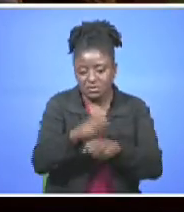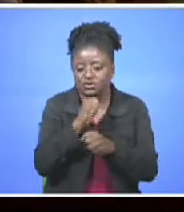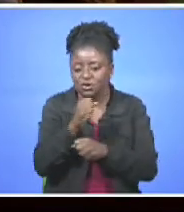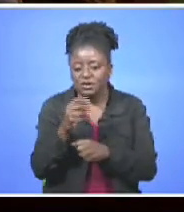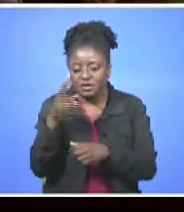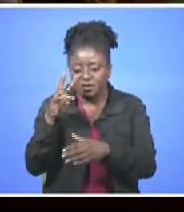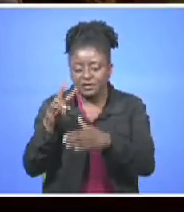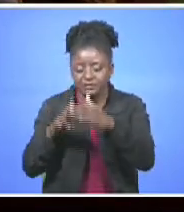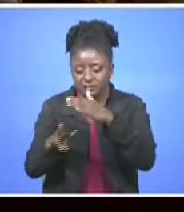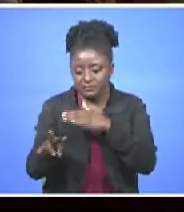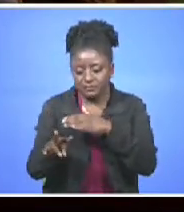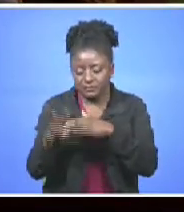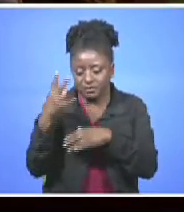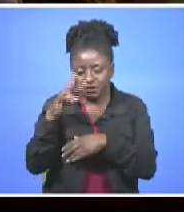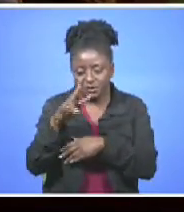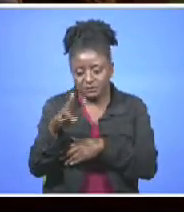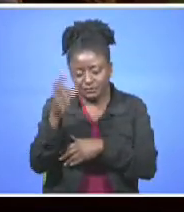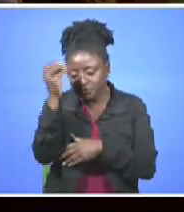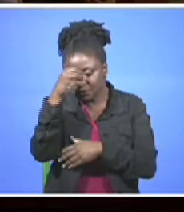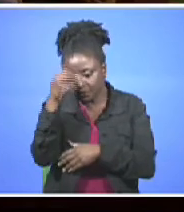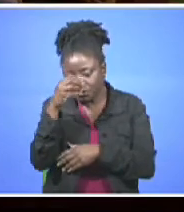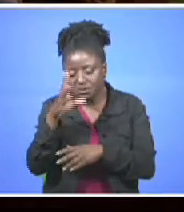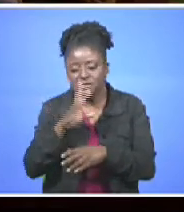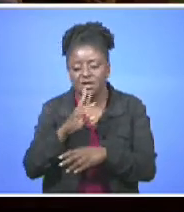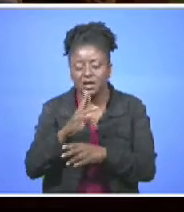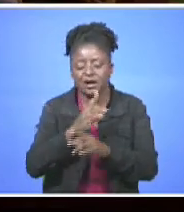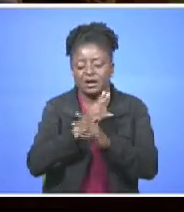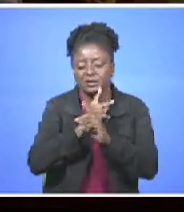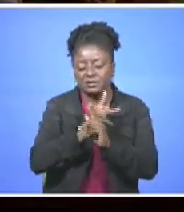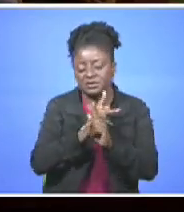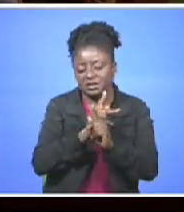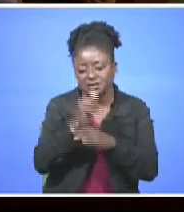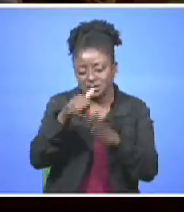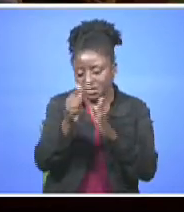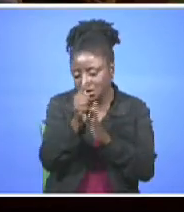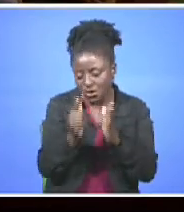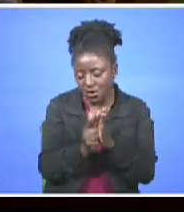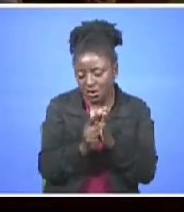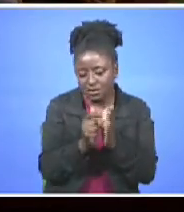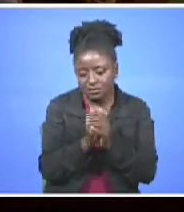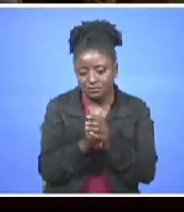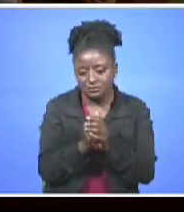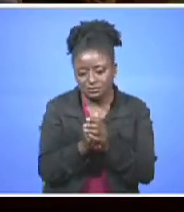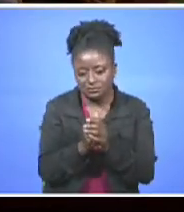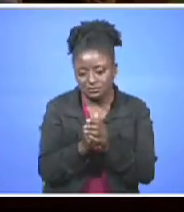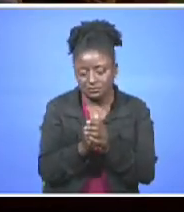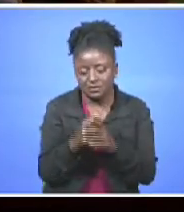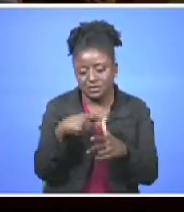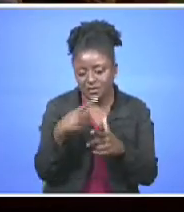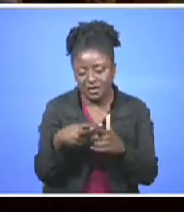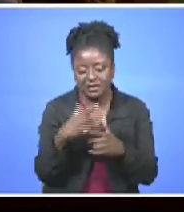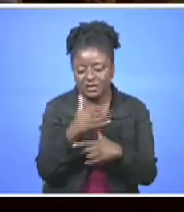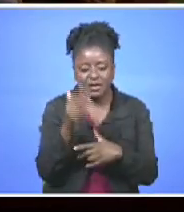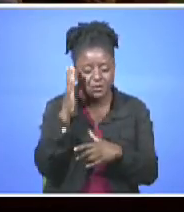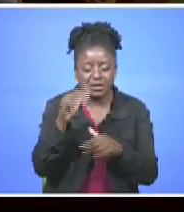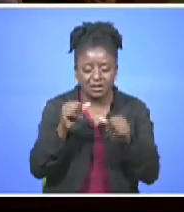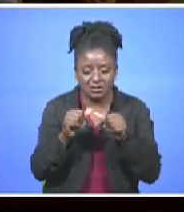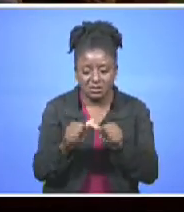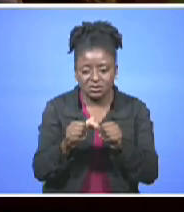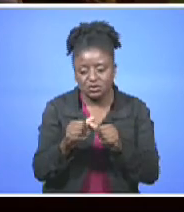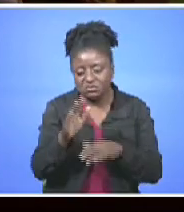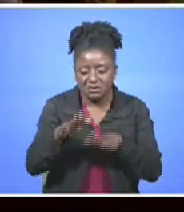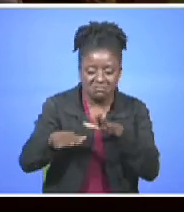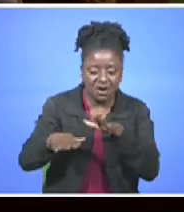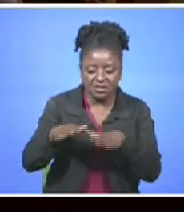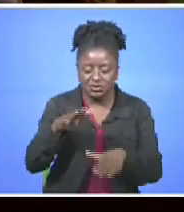and their protections are cemented in law. Then labor will continue to be marching